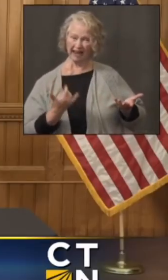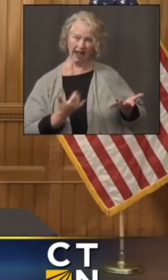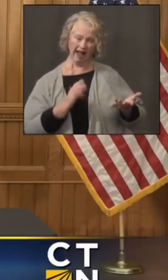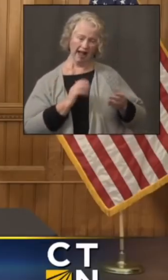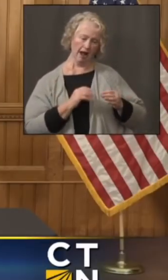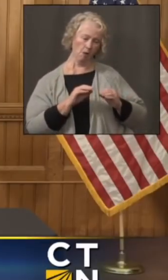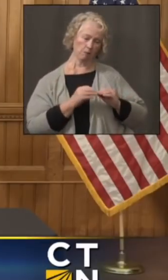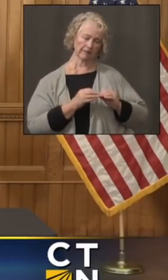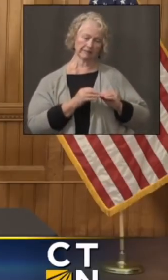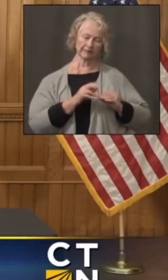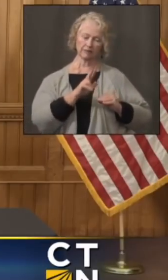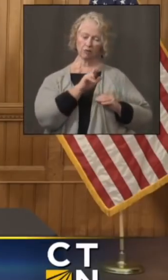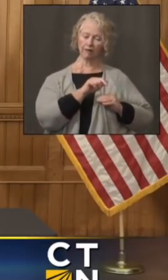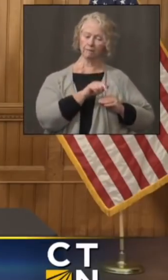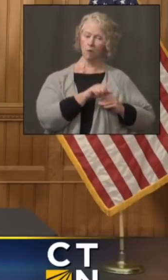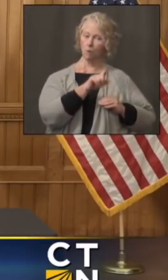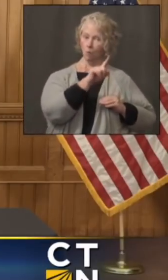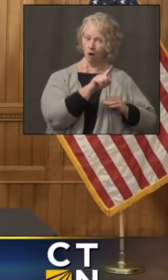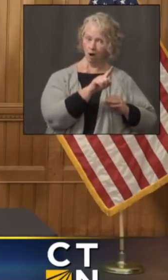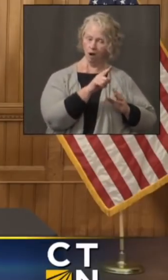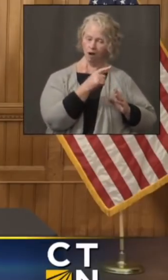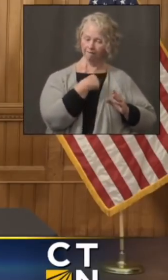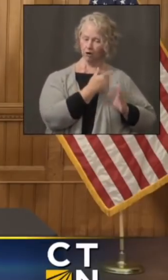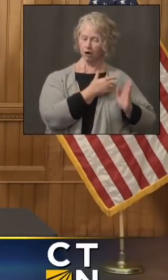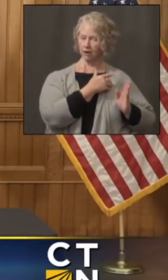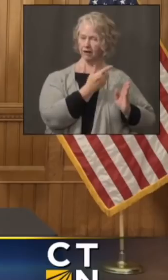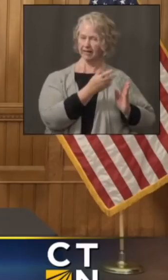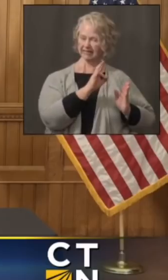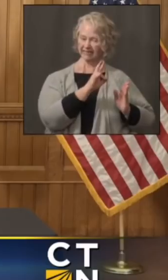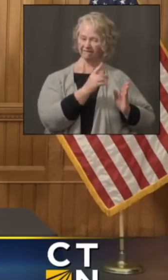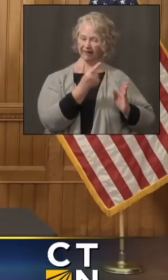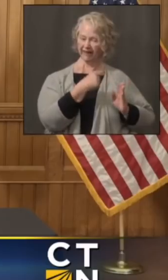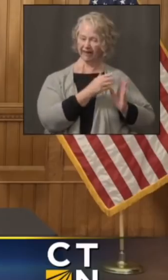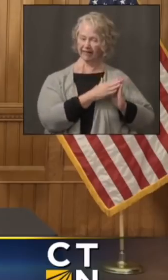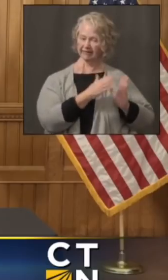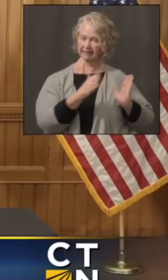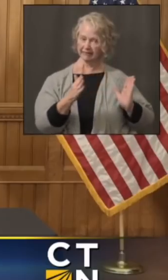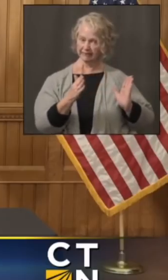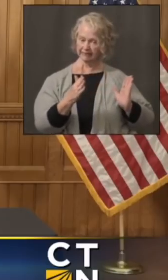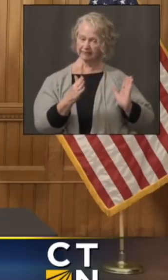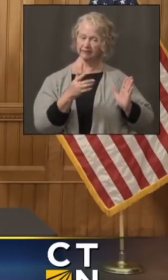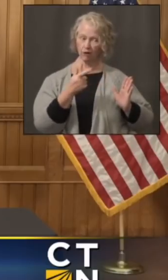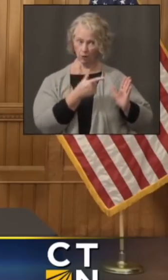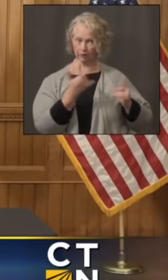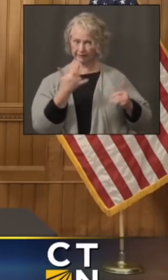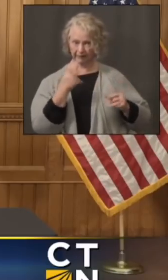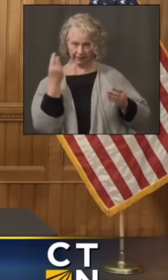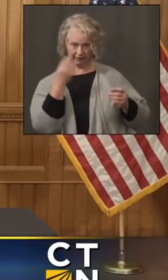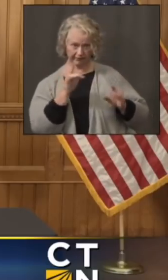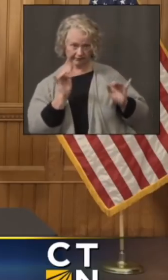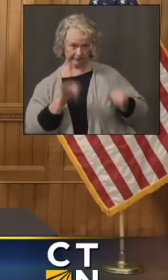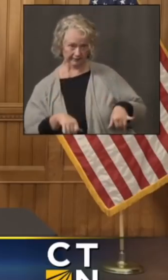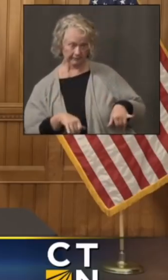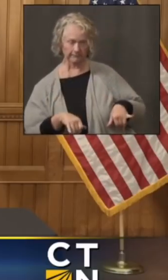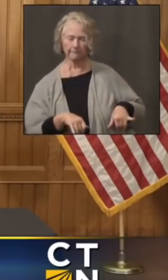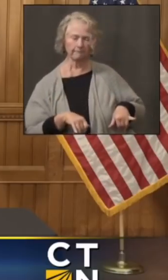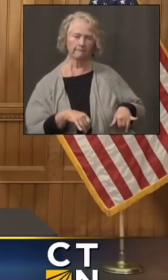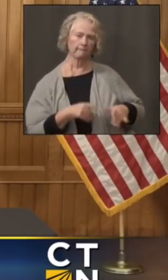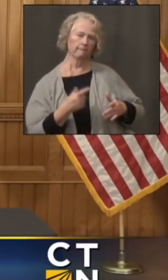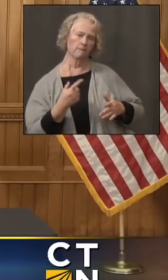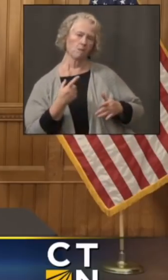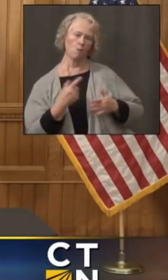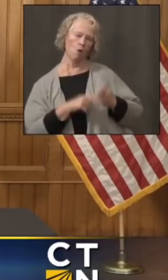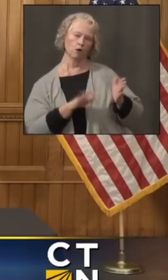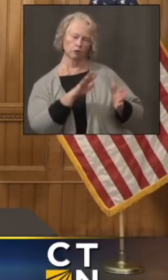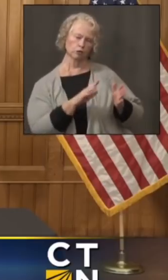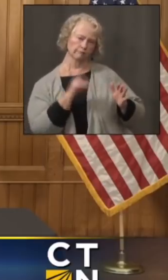7 days and continuing to go up. So is that threshold still meaningful to you, or what is the threshold we should be looking